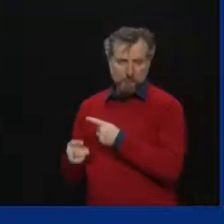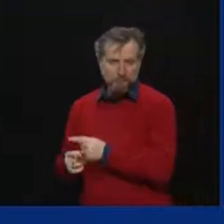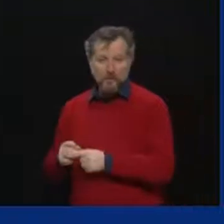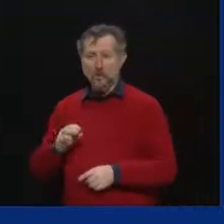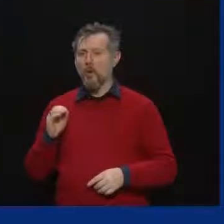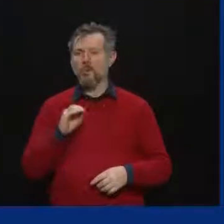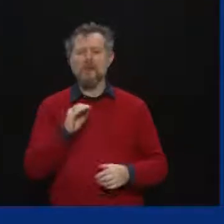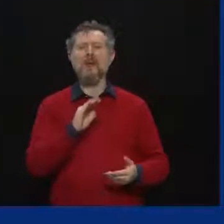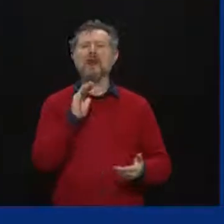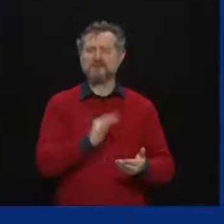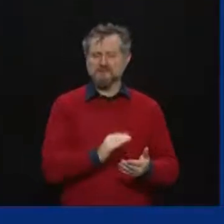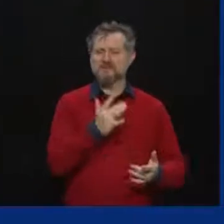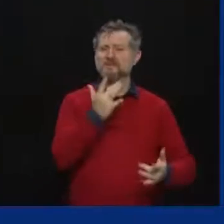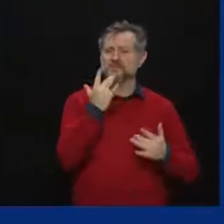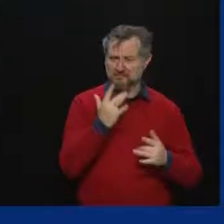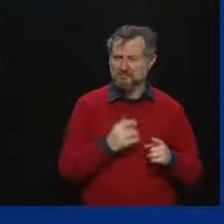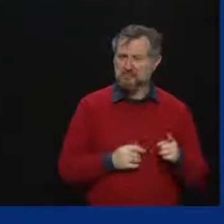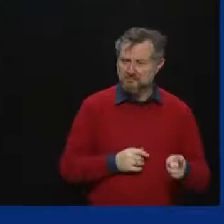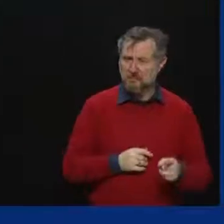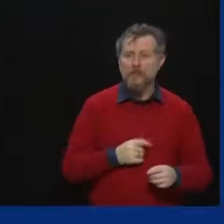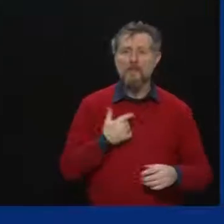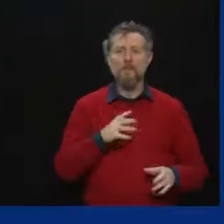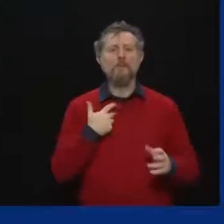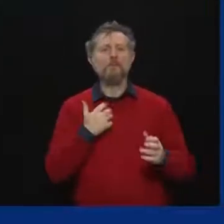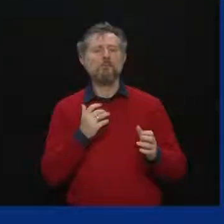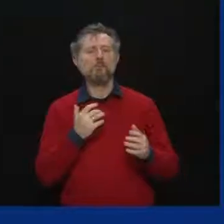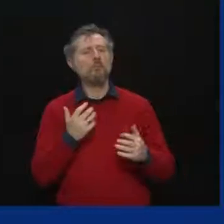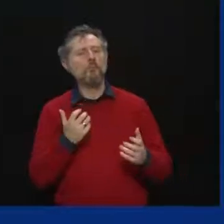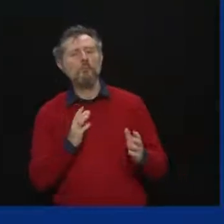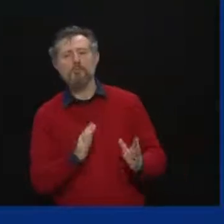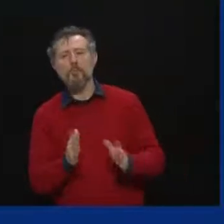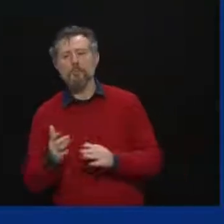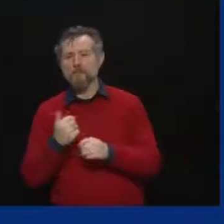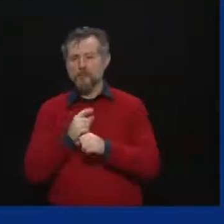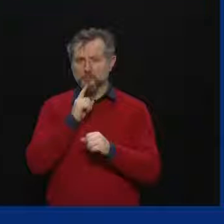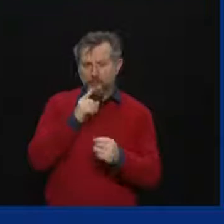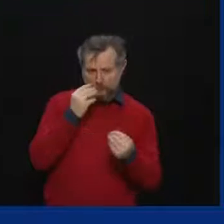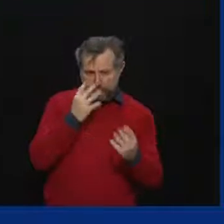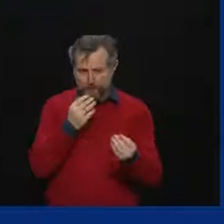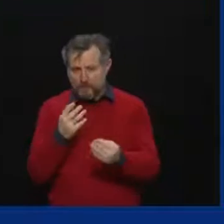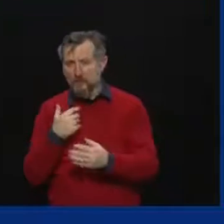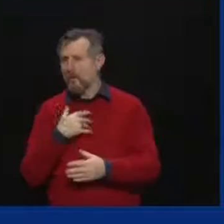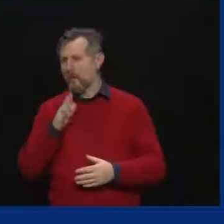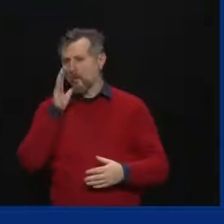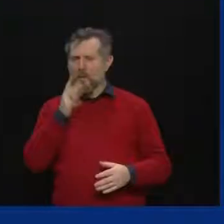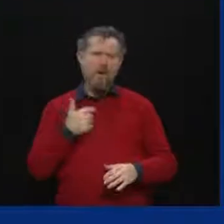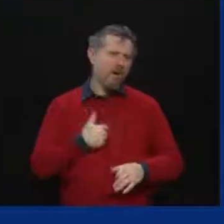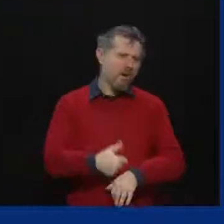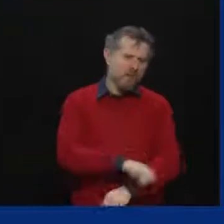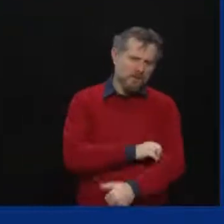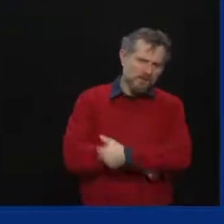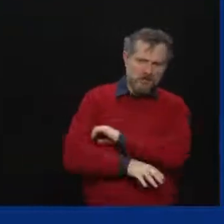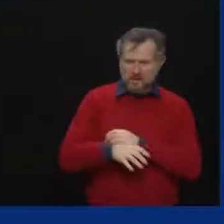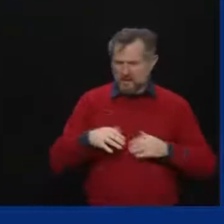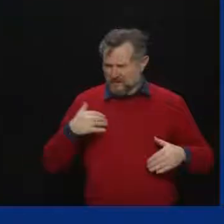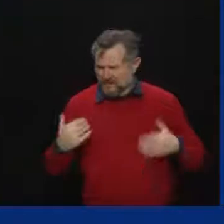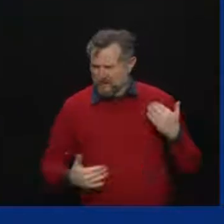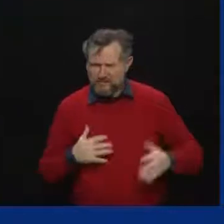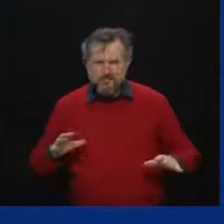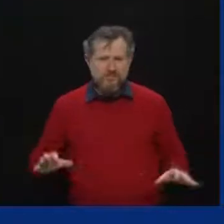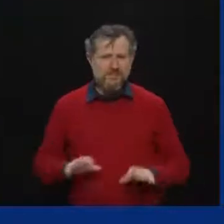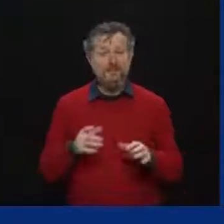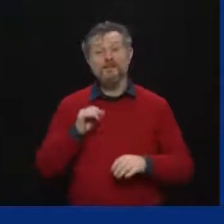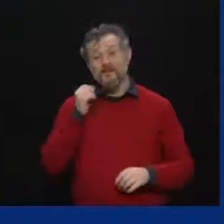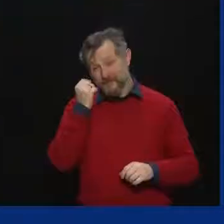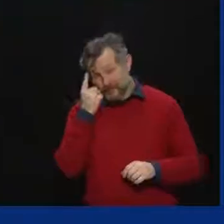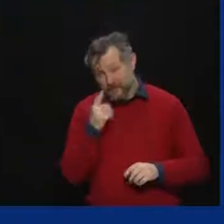calibrating a response. We're going to be as aggressive as possible, and we have been, but in terms of people's own personal anxiety